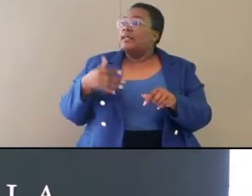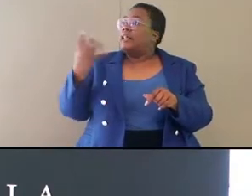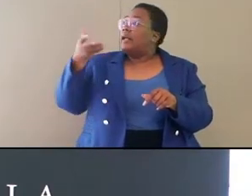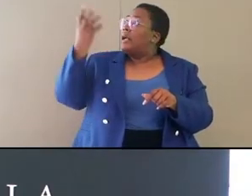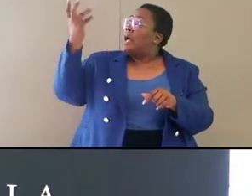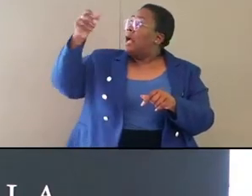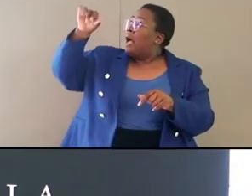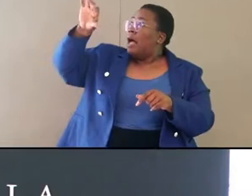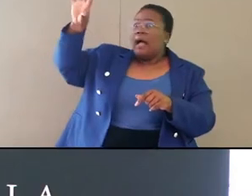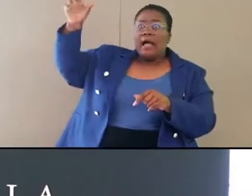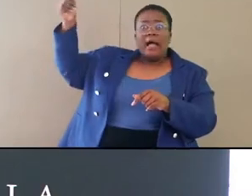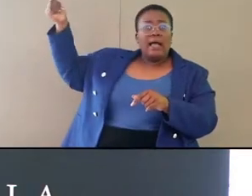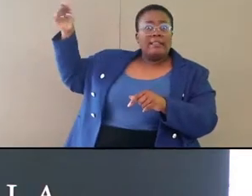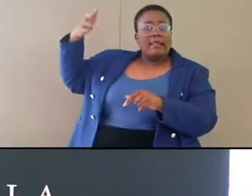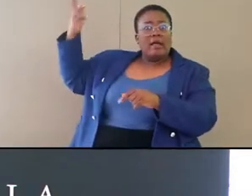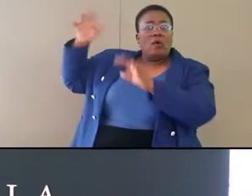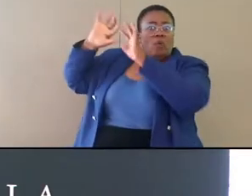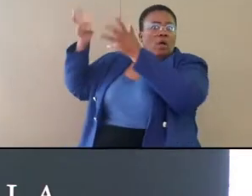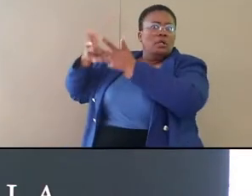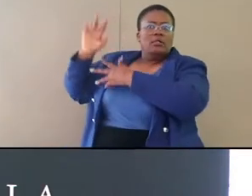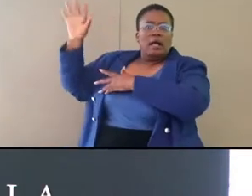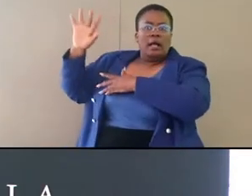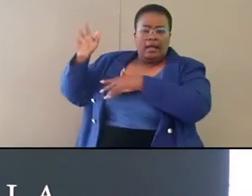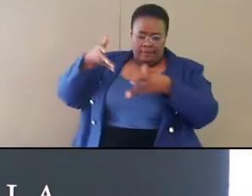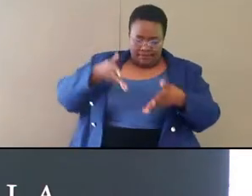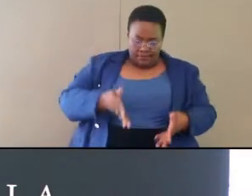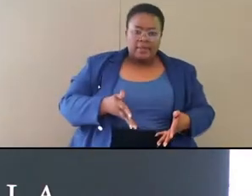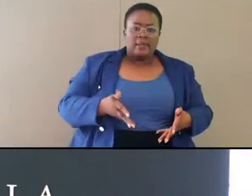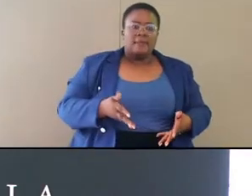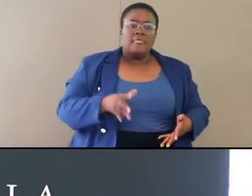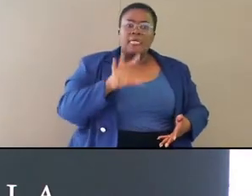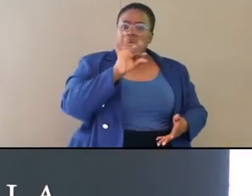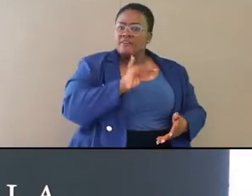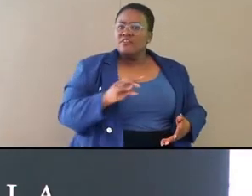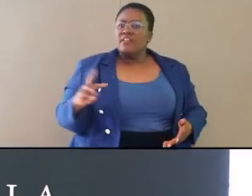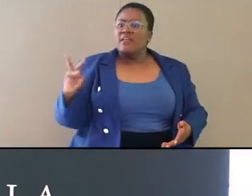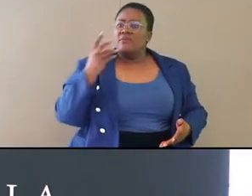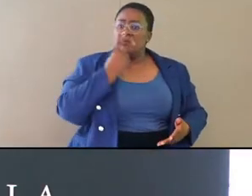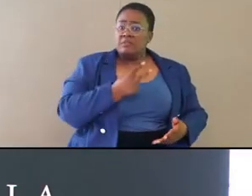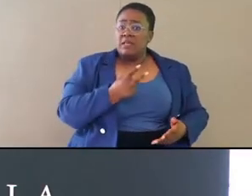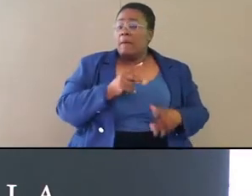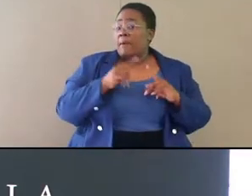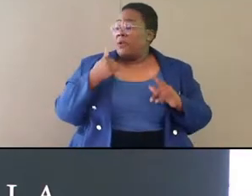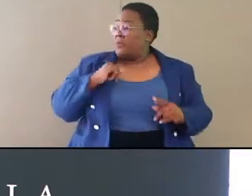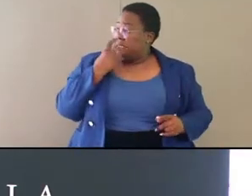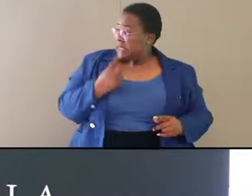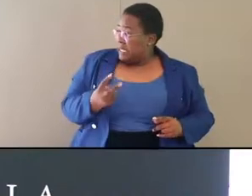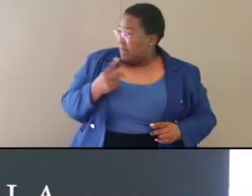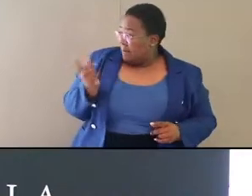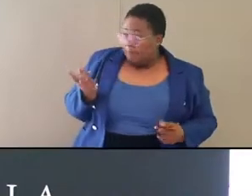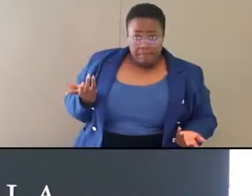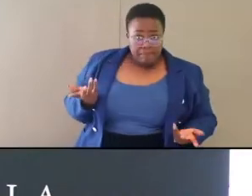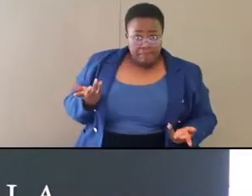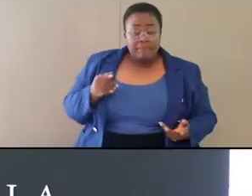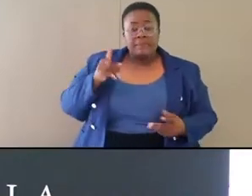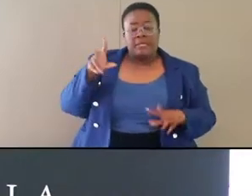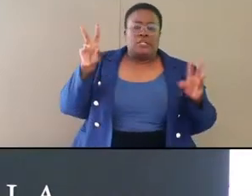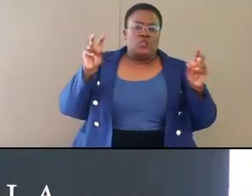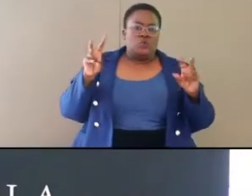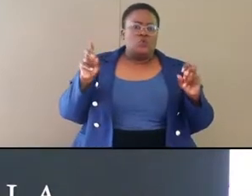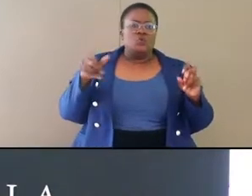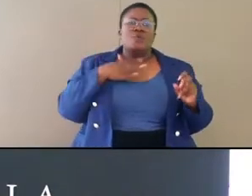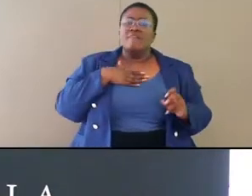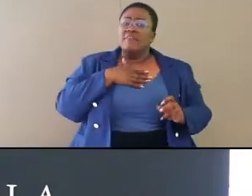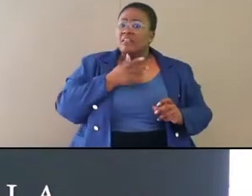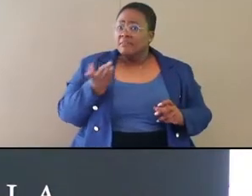They live with us on a day-to-day basis. Do we see them? That's the issue. Do we see them? Do we feel